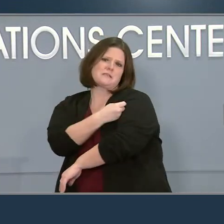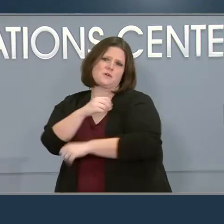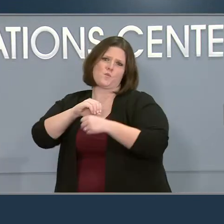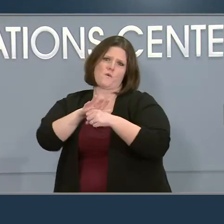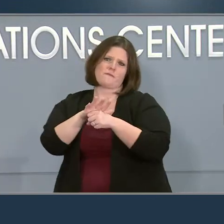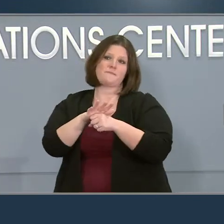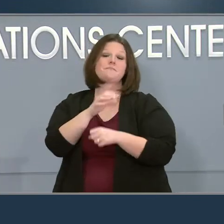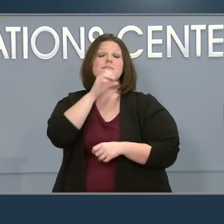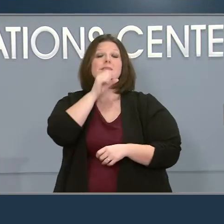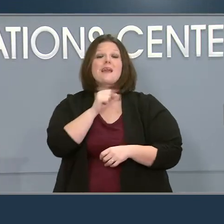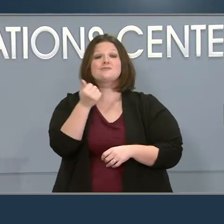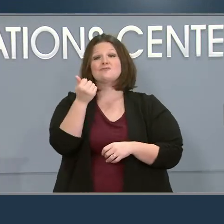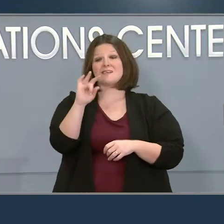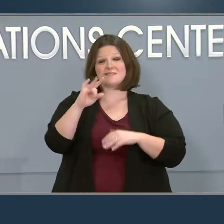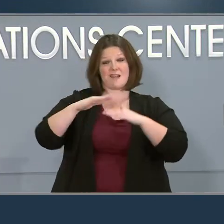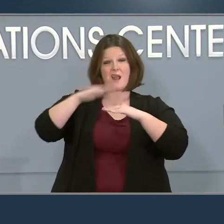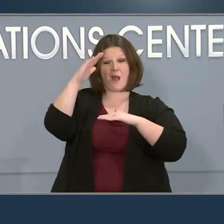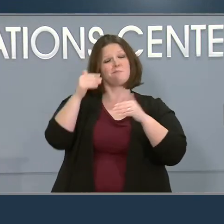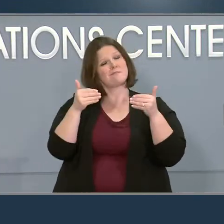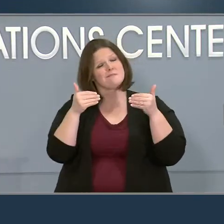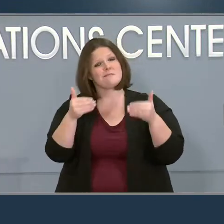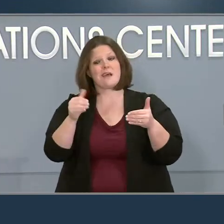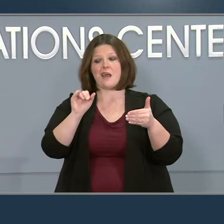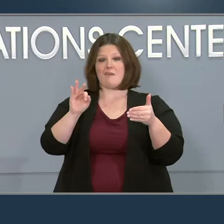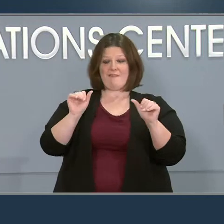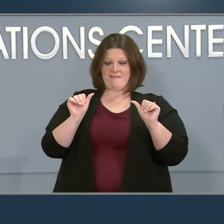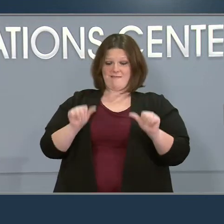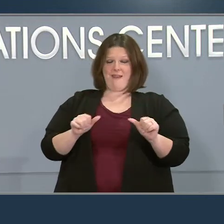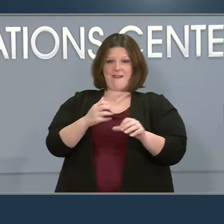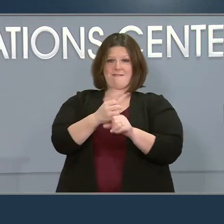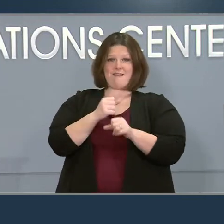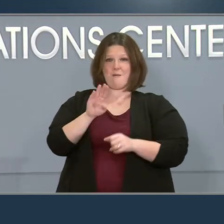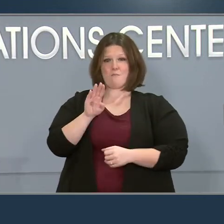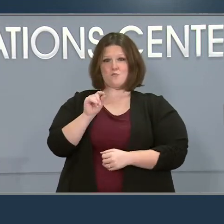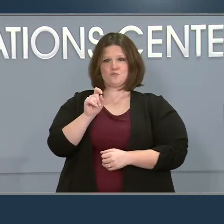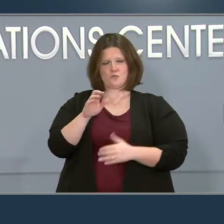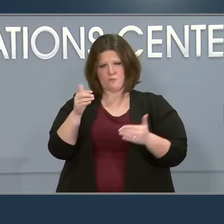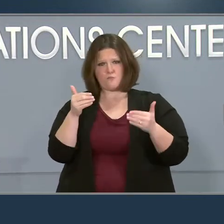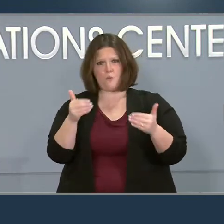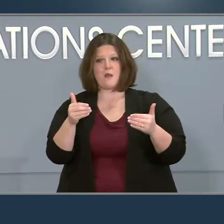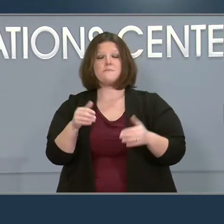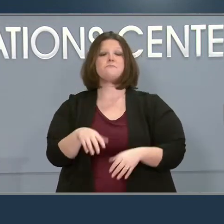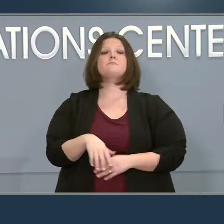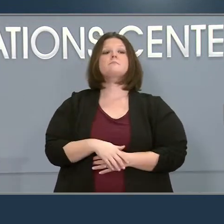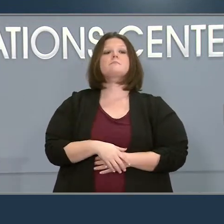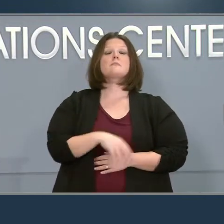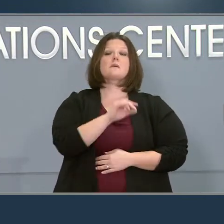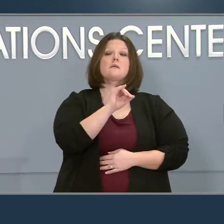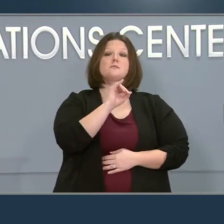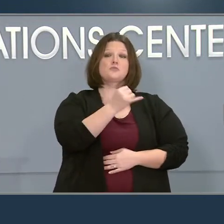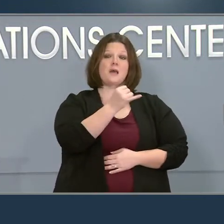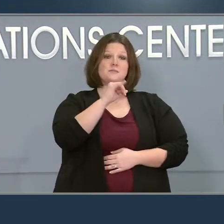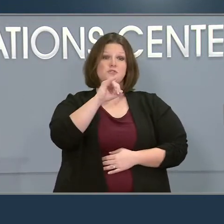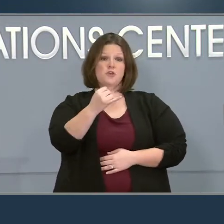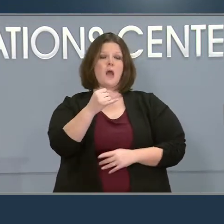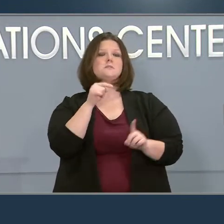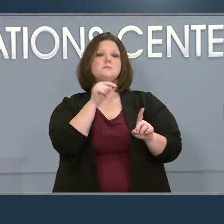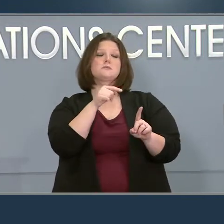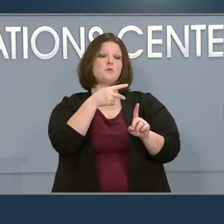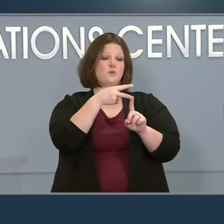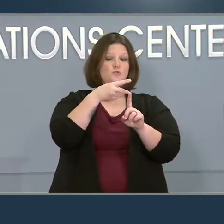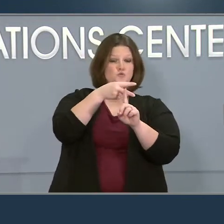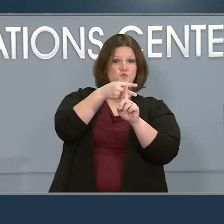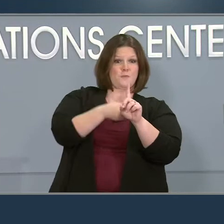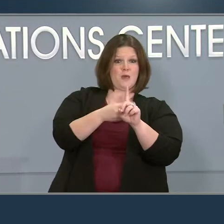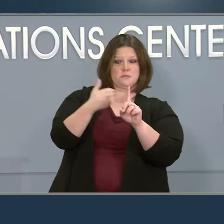a booster as soon as they are eligible. If you got the Johnson & Johnson vaccine, you should get a booster at 2 months after your shot.